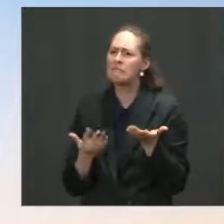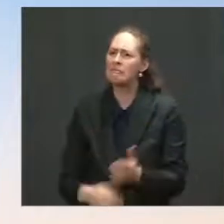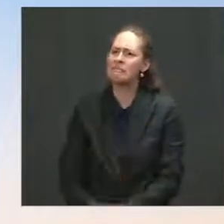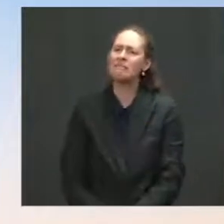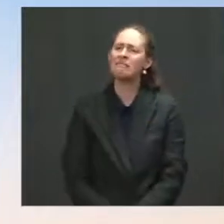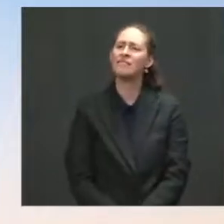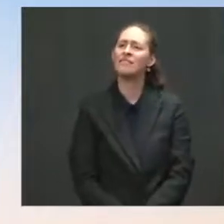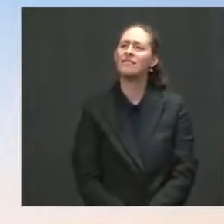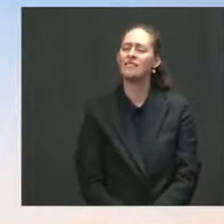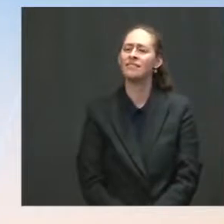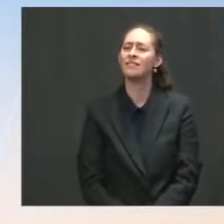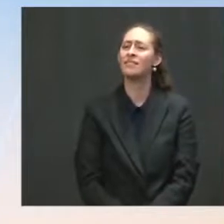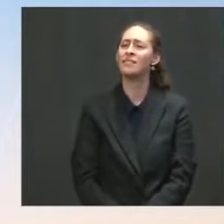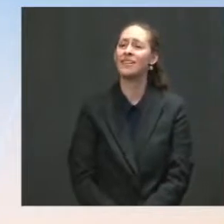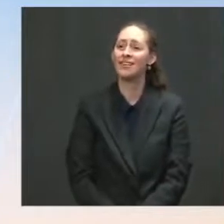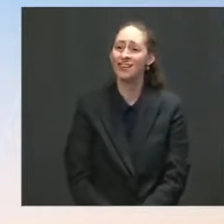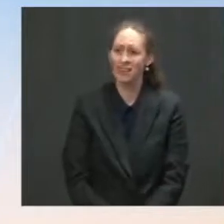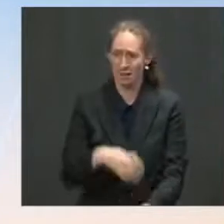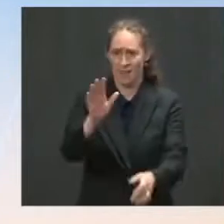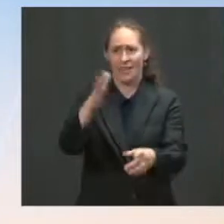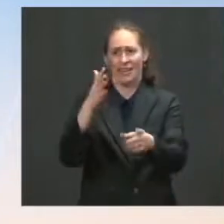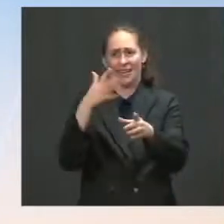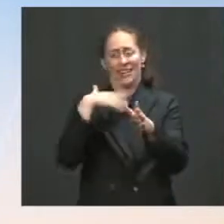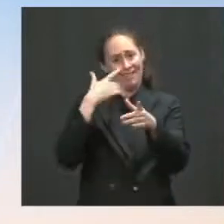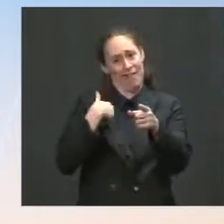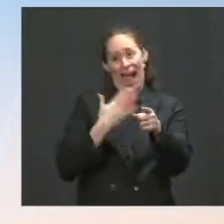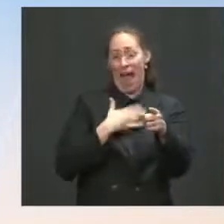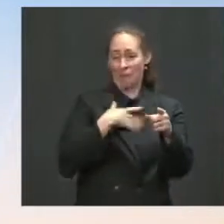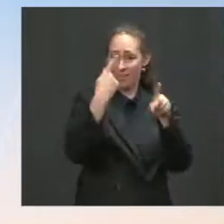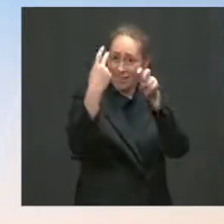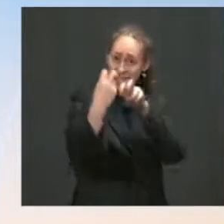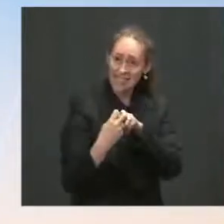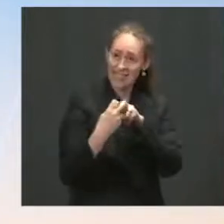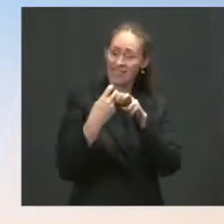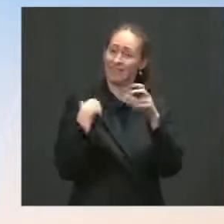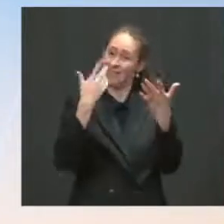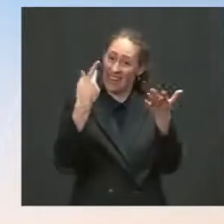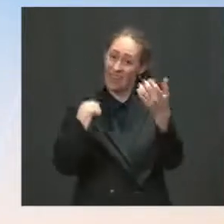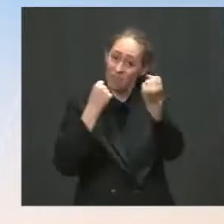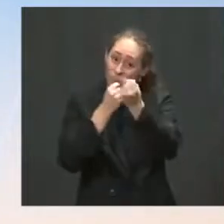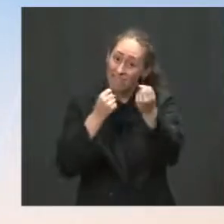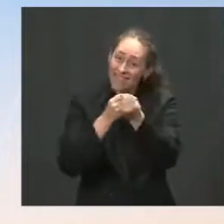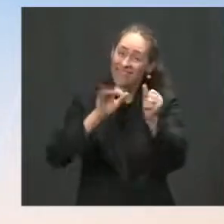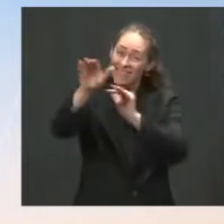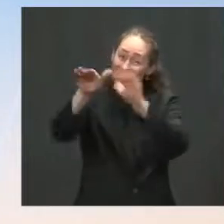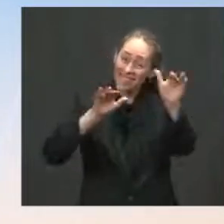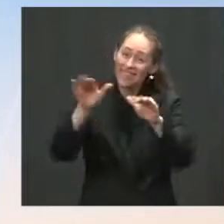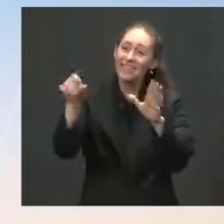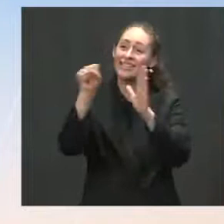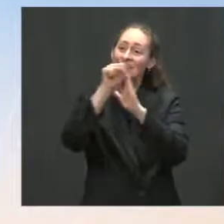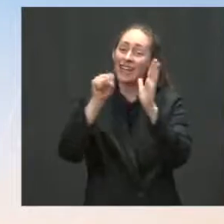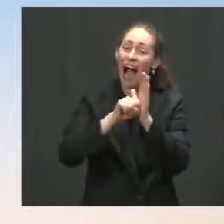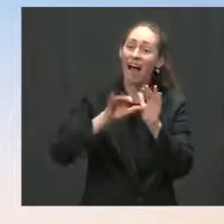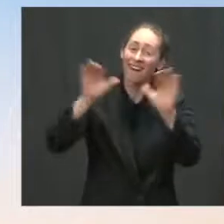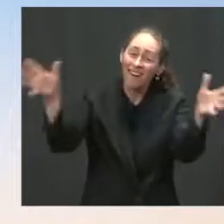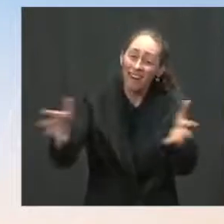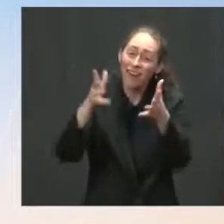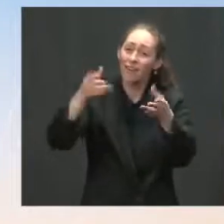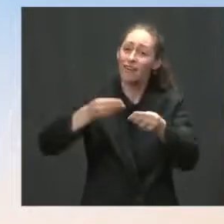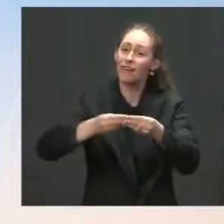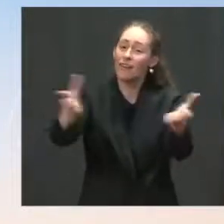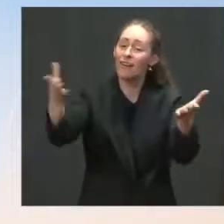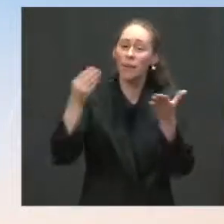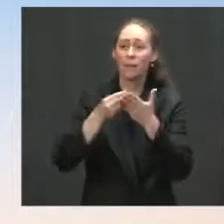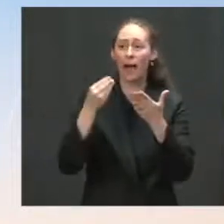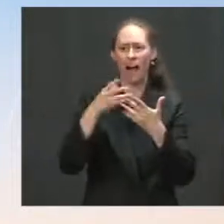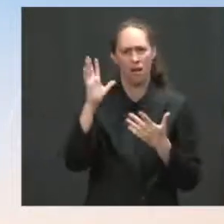are trying to advocate for states, localities to get this money out. There's no reason it's not going out to landlords,